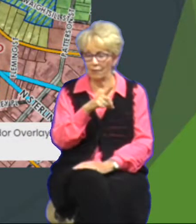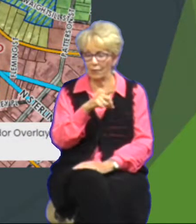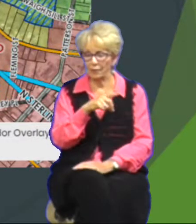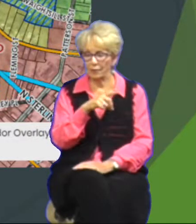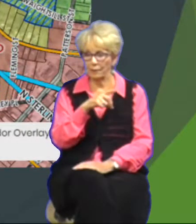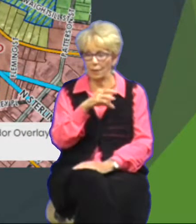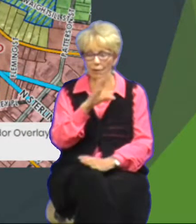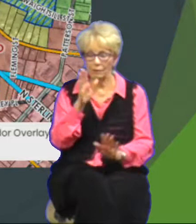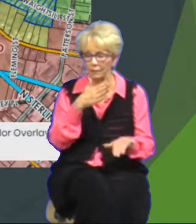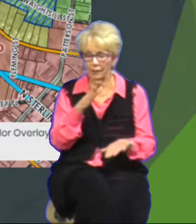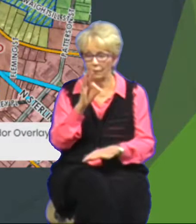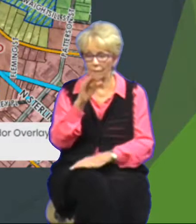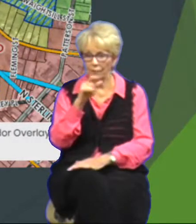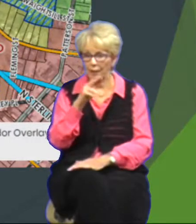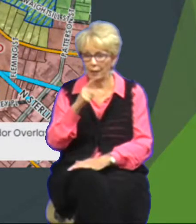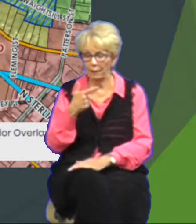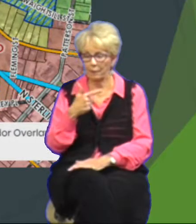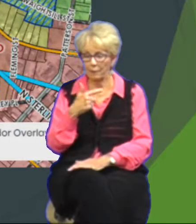or Fleming rather,